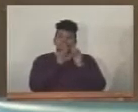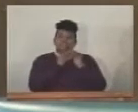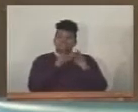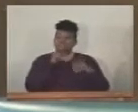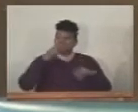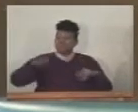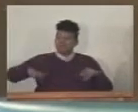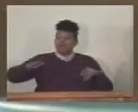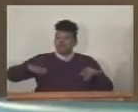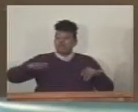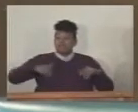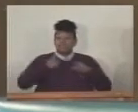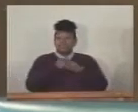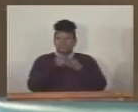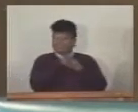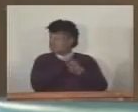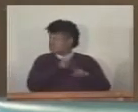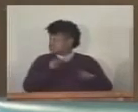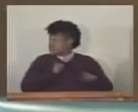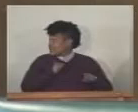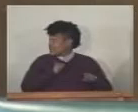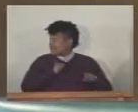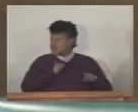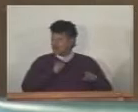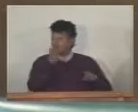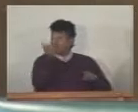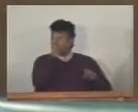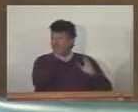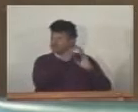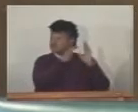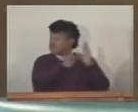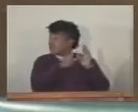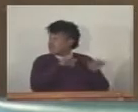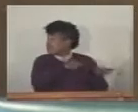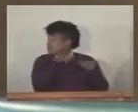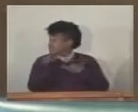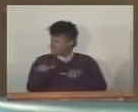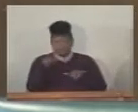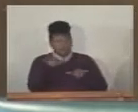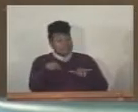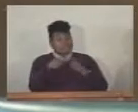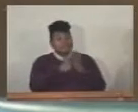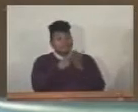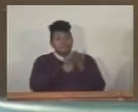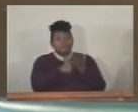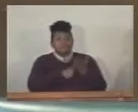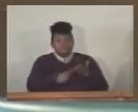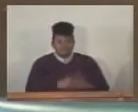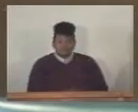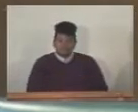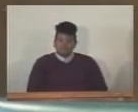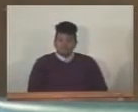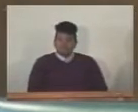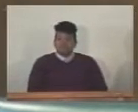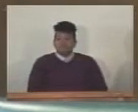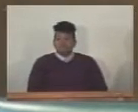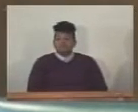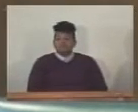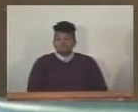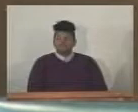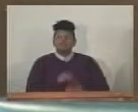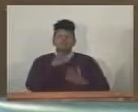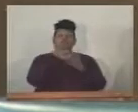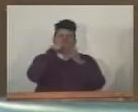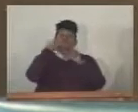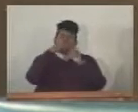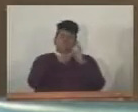of Parliament and of the Senate where regulations similar to these were debated, especially when you read